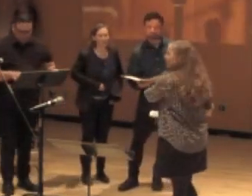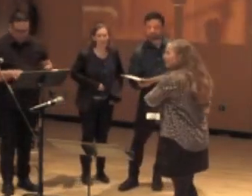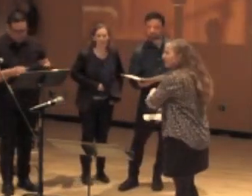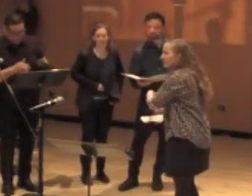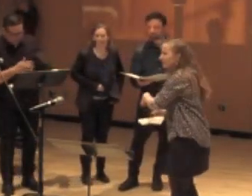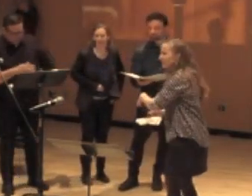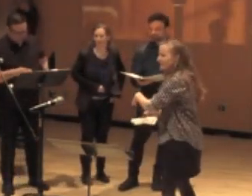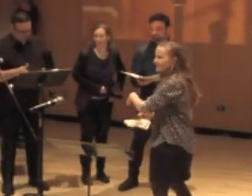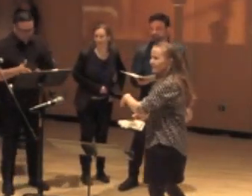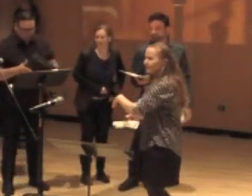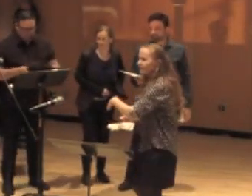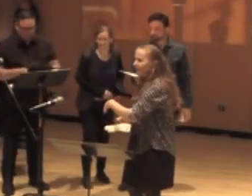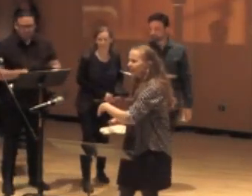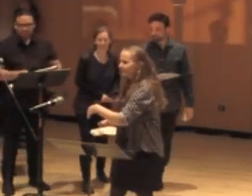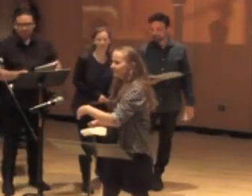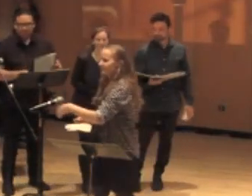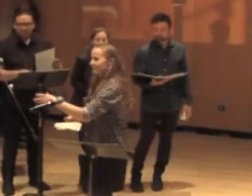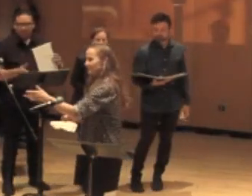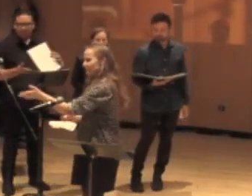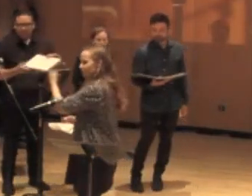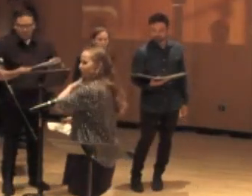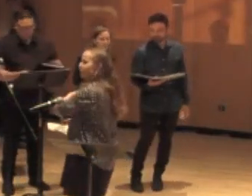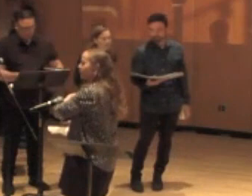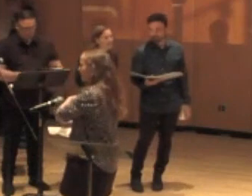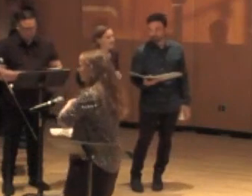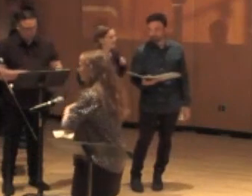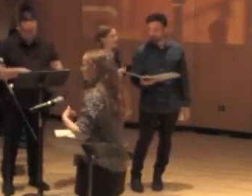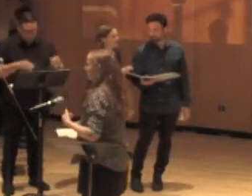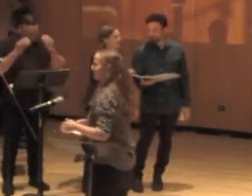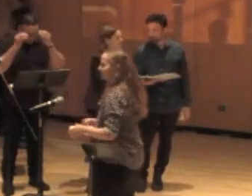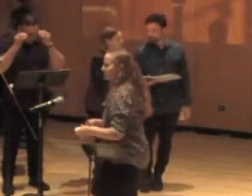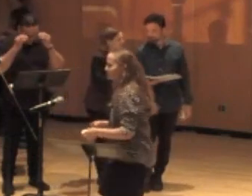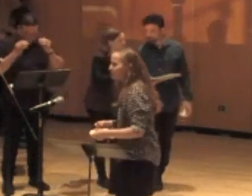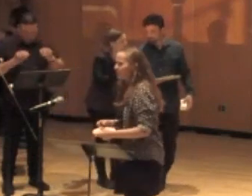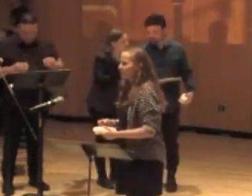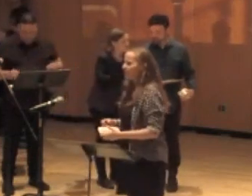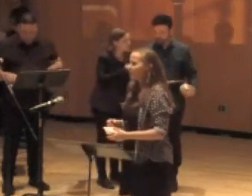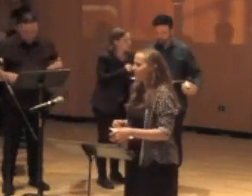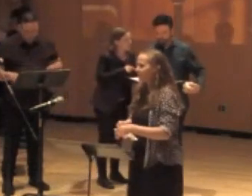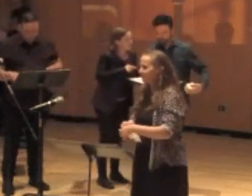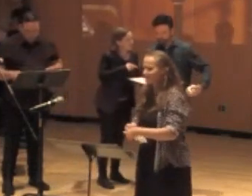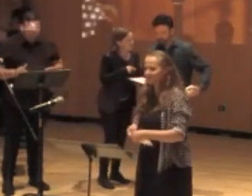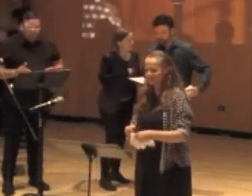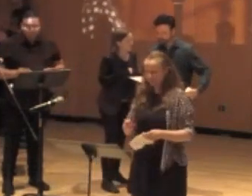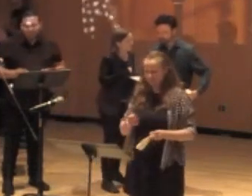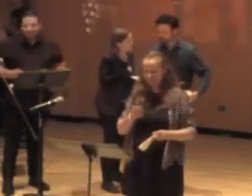outside all right let's get all the actors for a photo